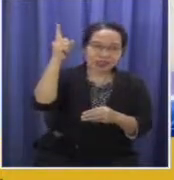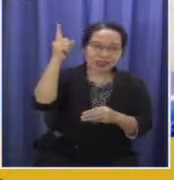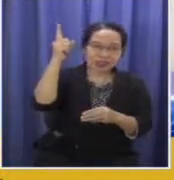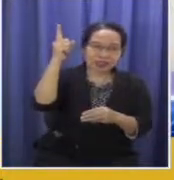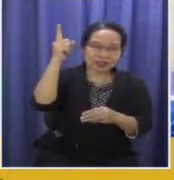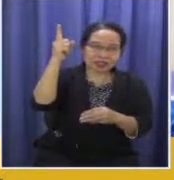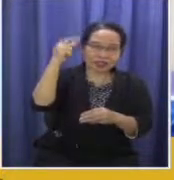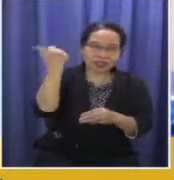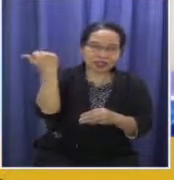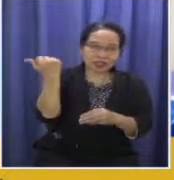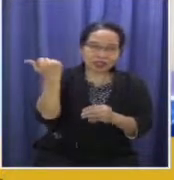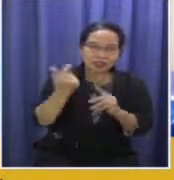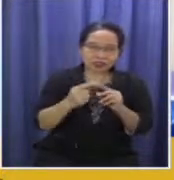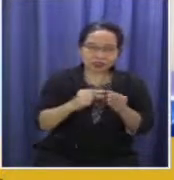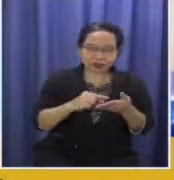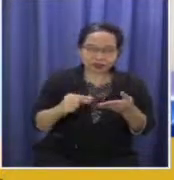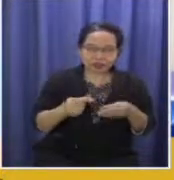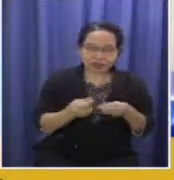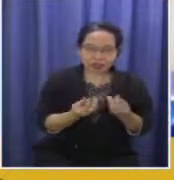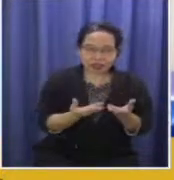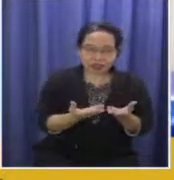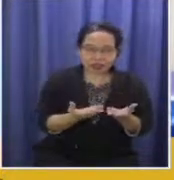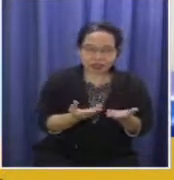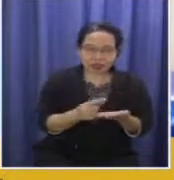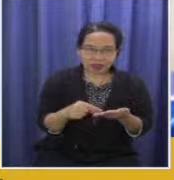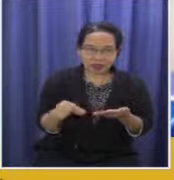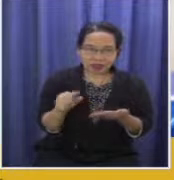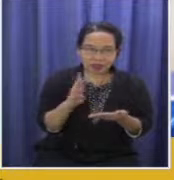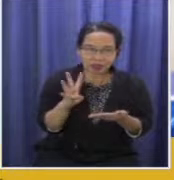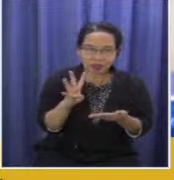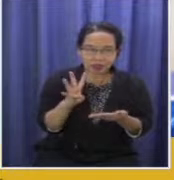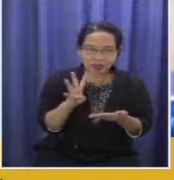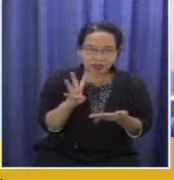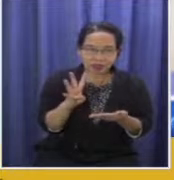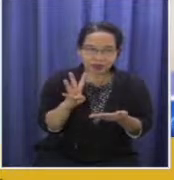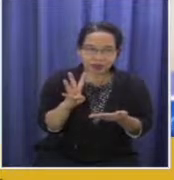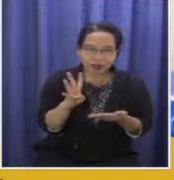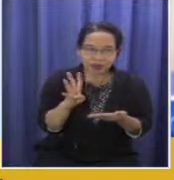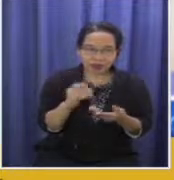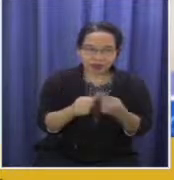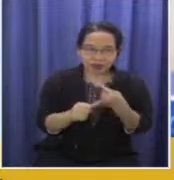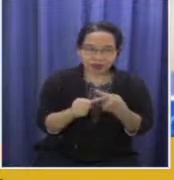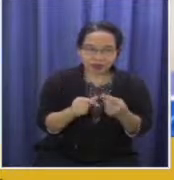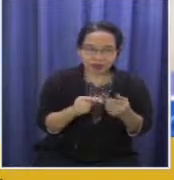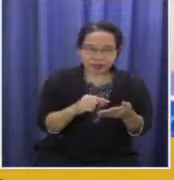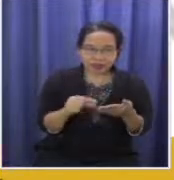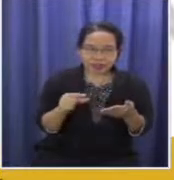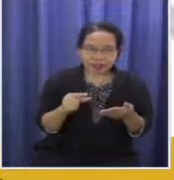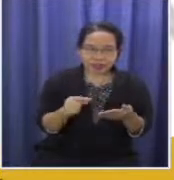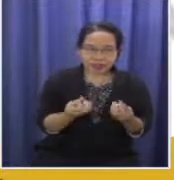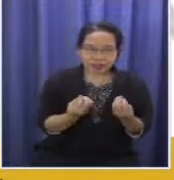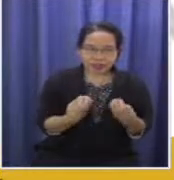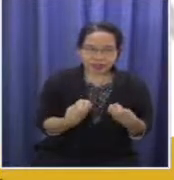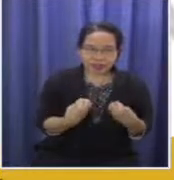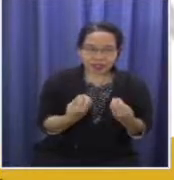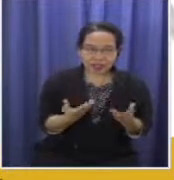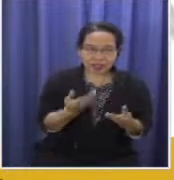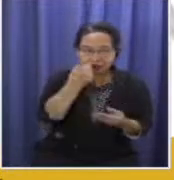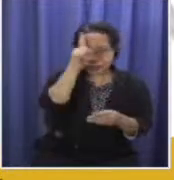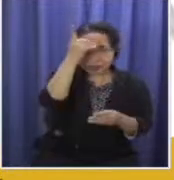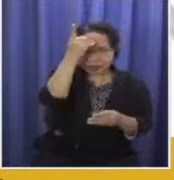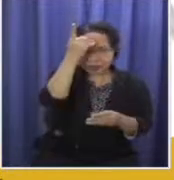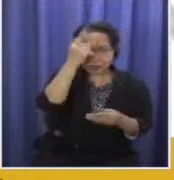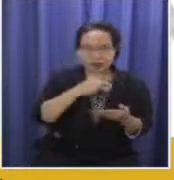the other verse you gave, that is verse 4. The first verse that he gave, Brother Daniel, is verse 4.